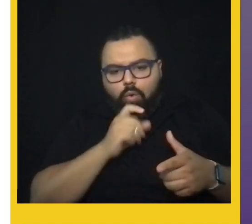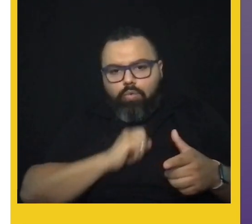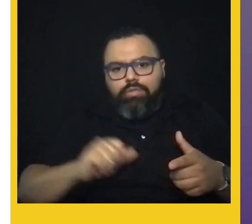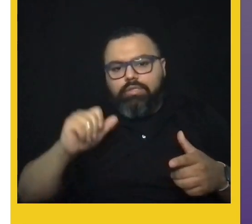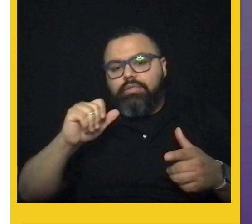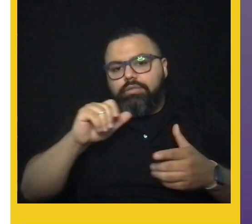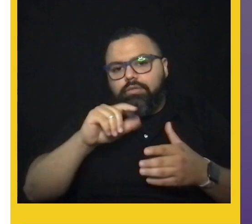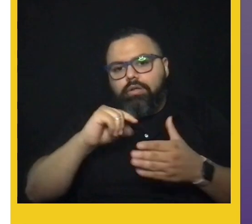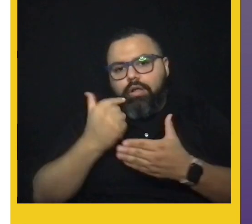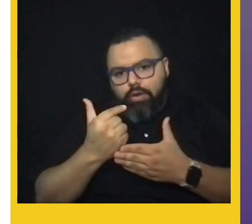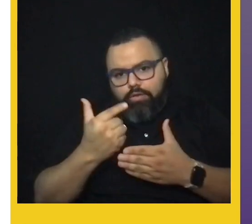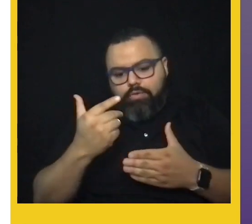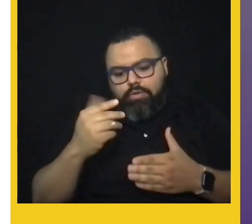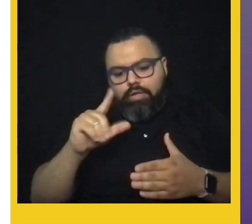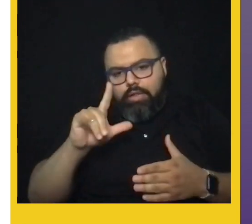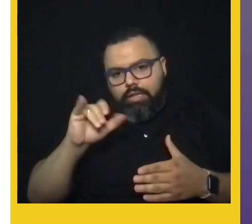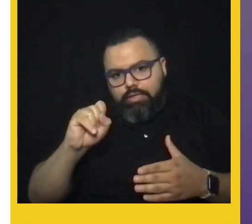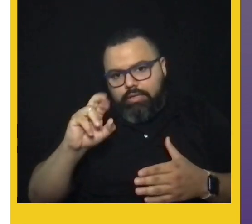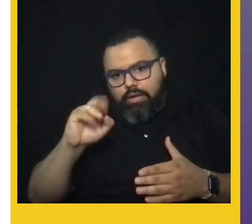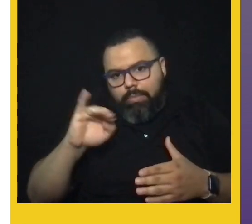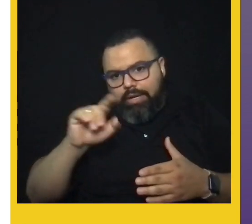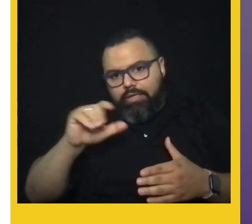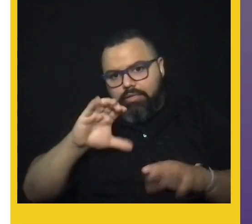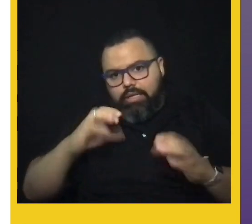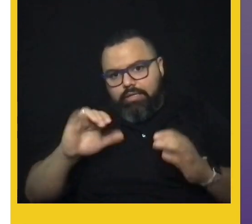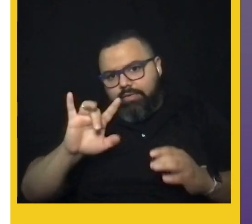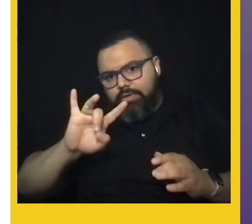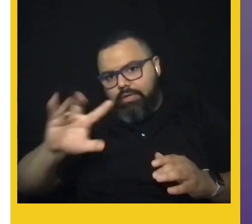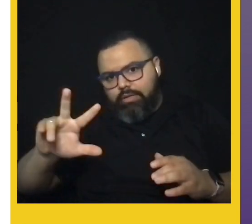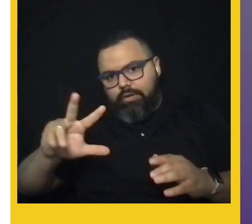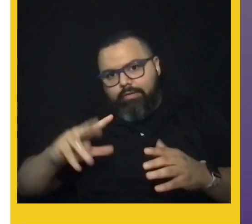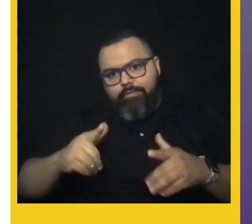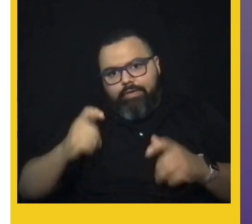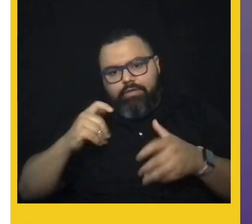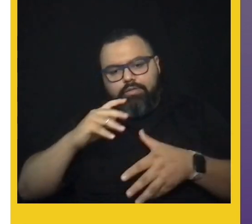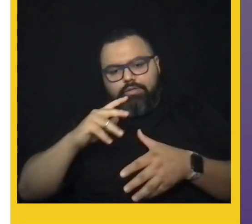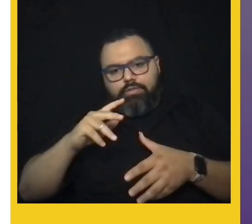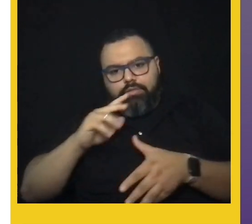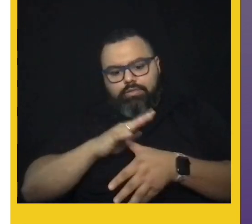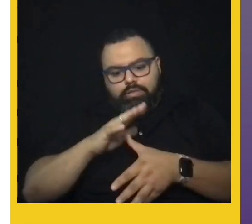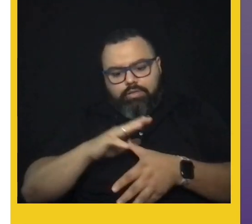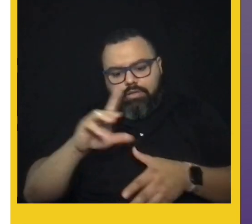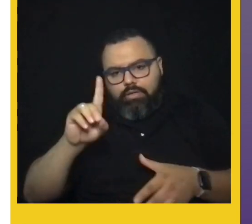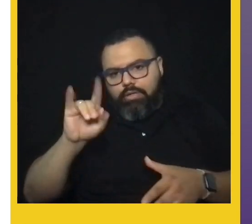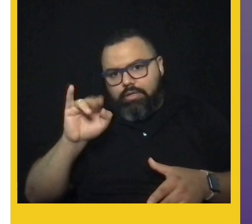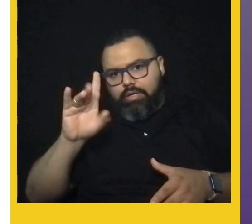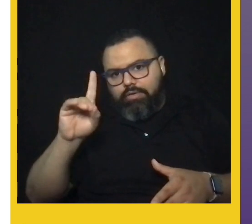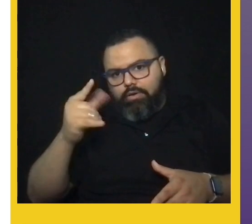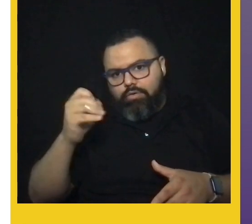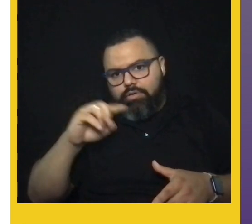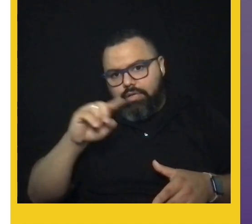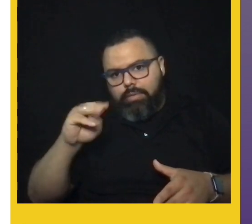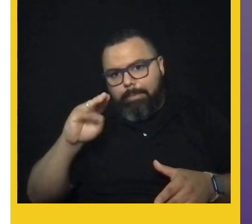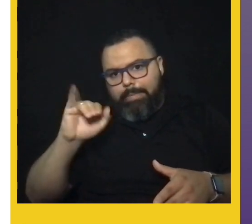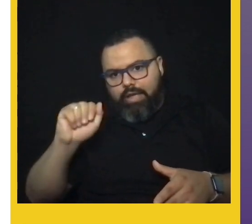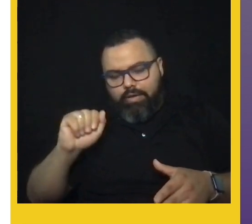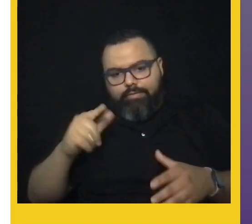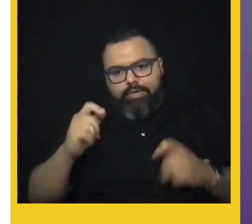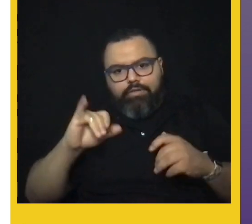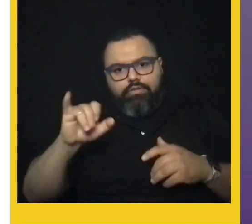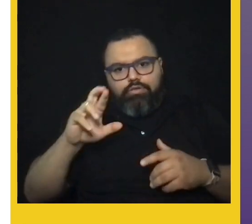Mustang, Oldest Alumni, Lisa Ramirez, Class of 83, Fastest Senior, David Gonzalez and Mia